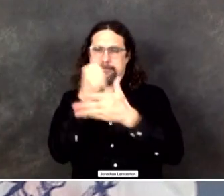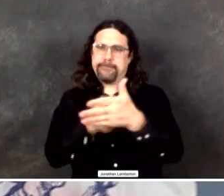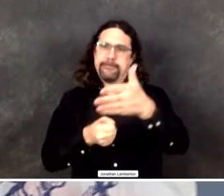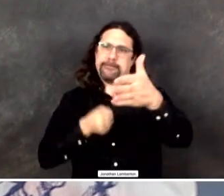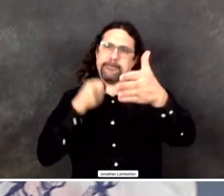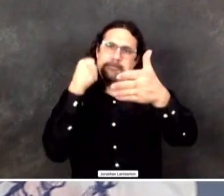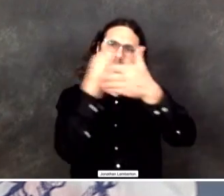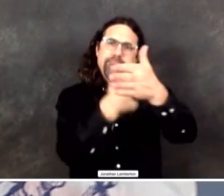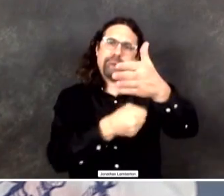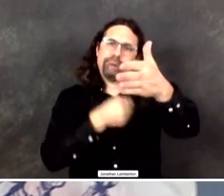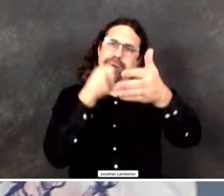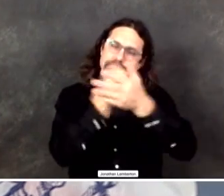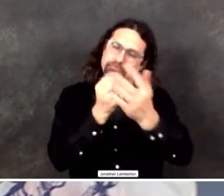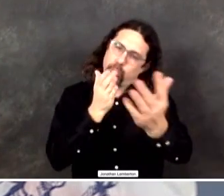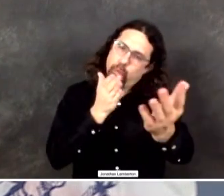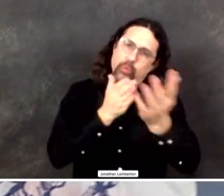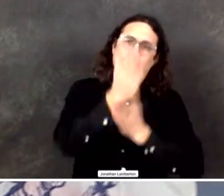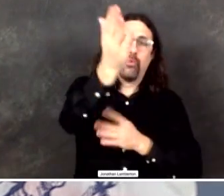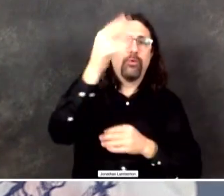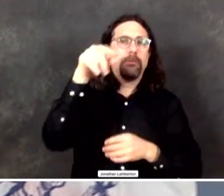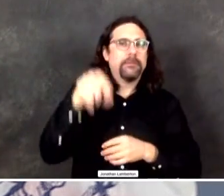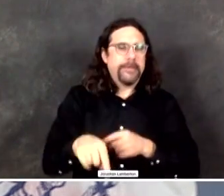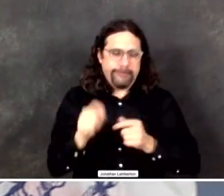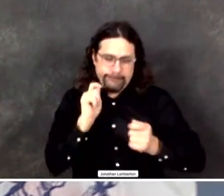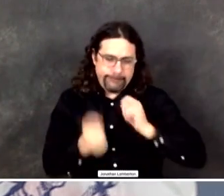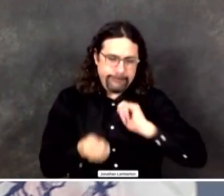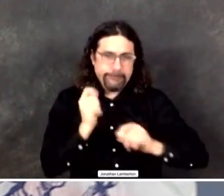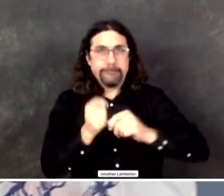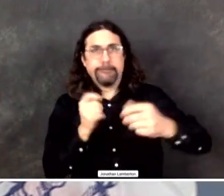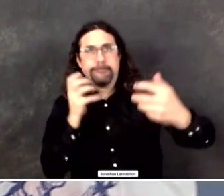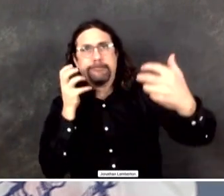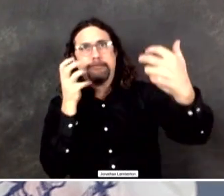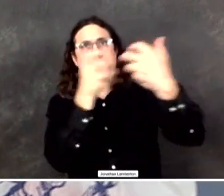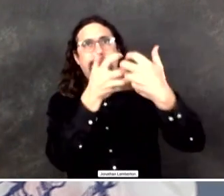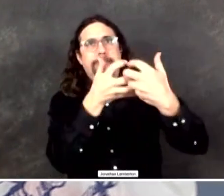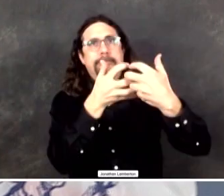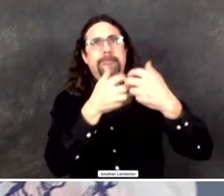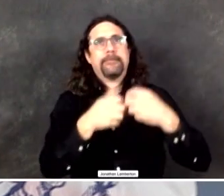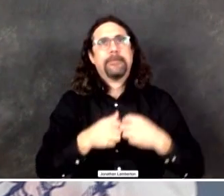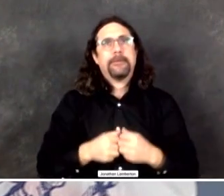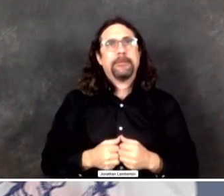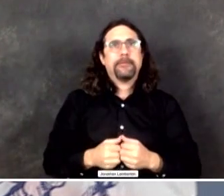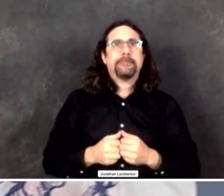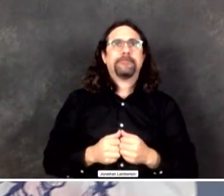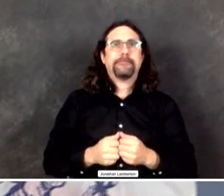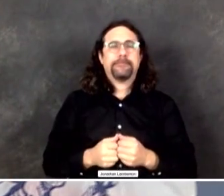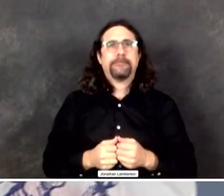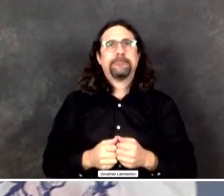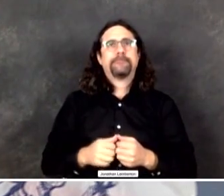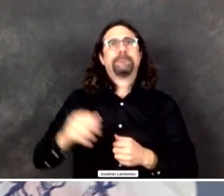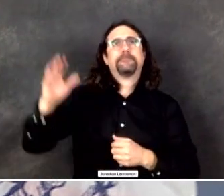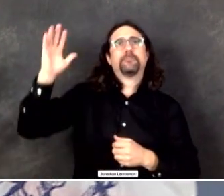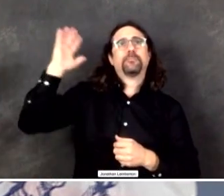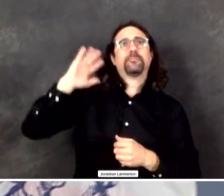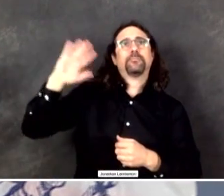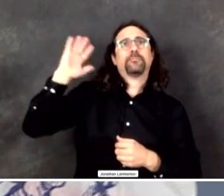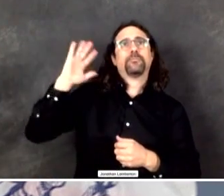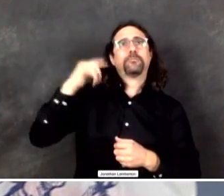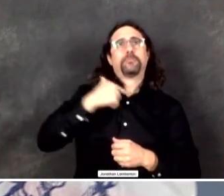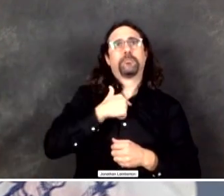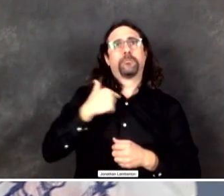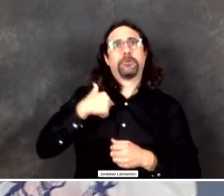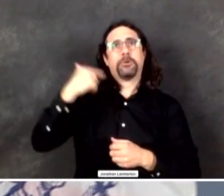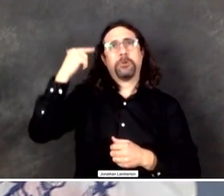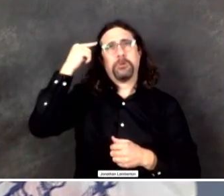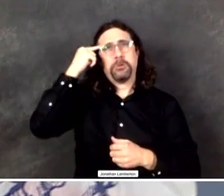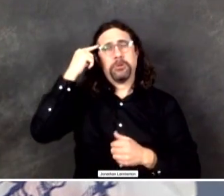Monday, April 20th, at the end of the spring break. We could see already that was not going to be possible many days ago, and then the